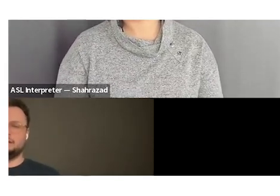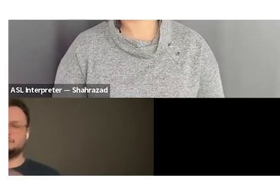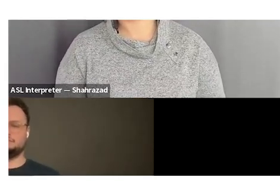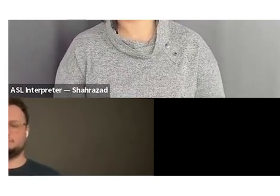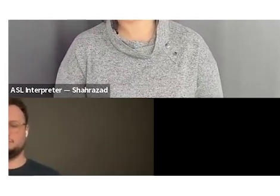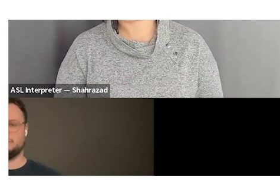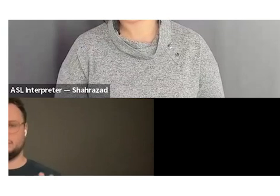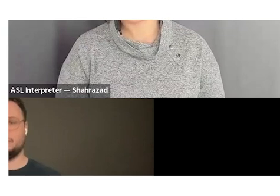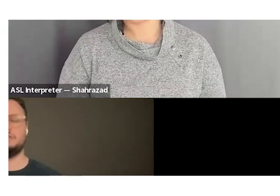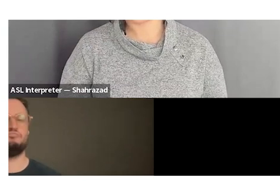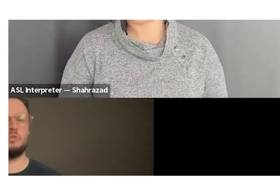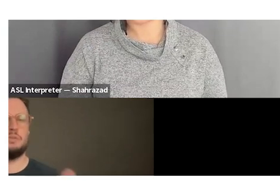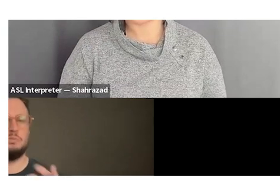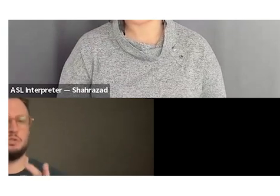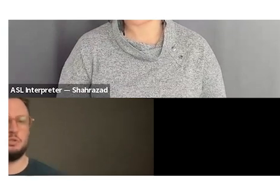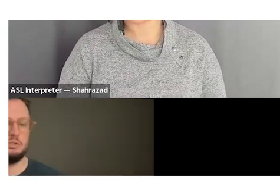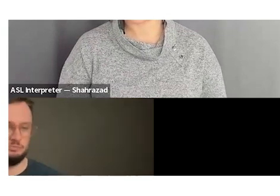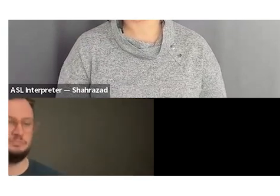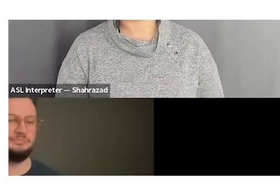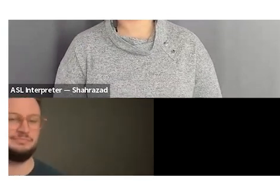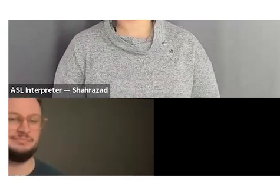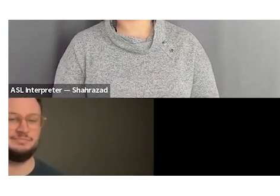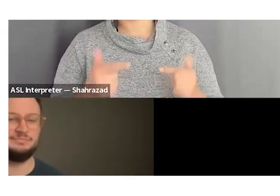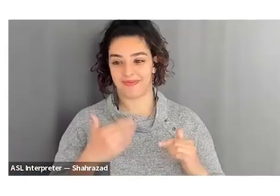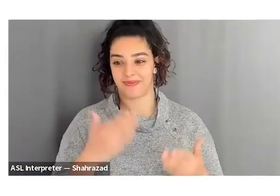interpreters change as well.